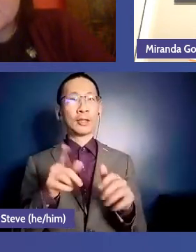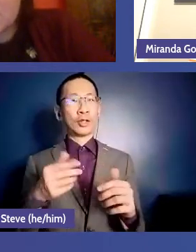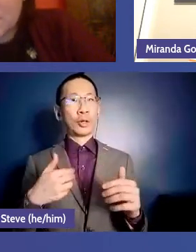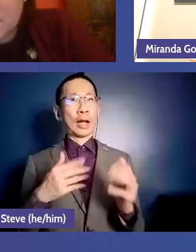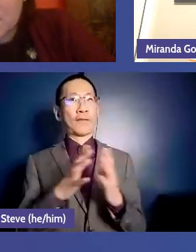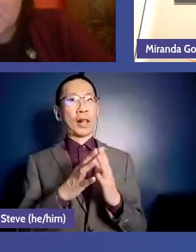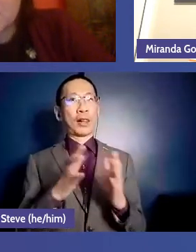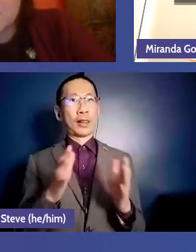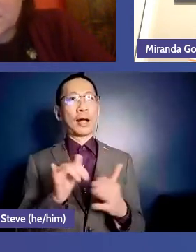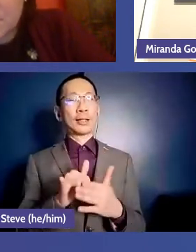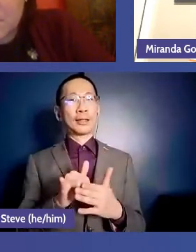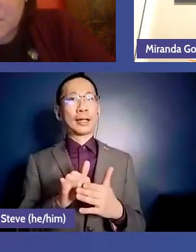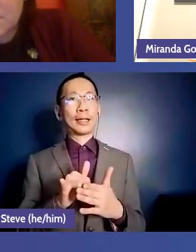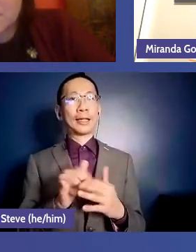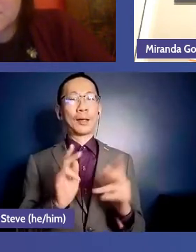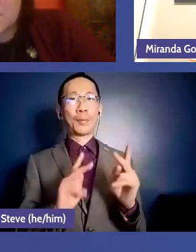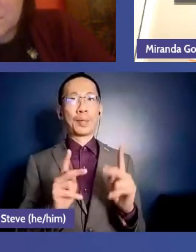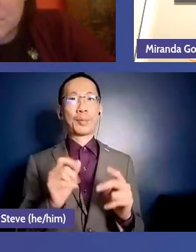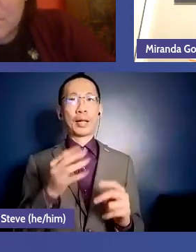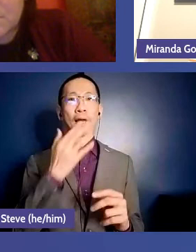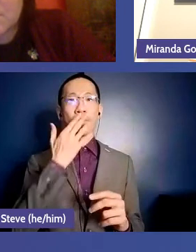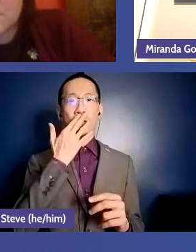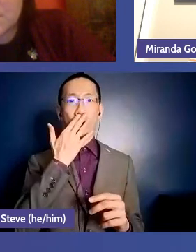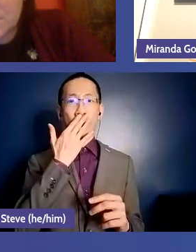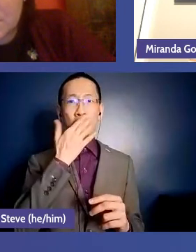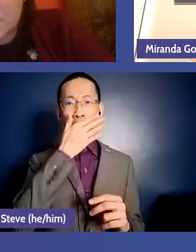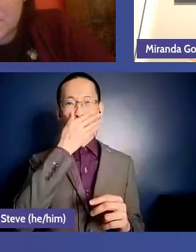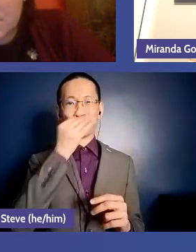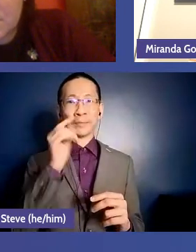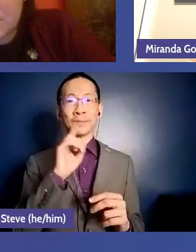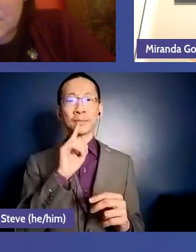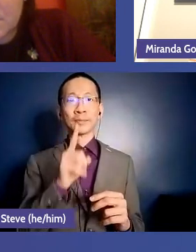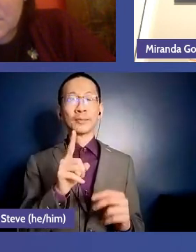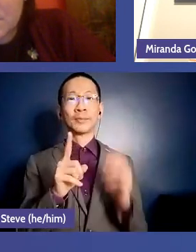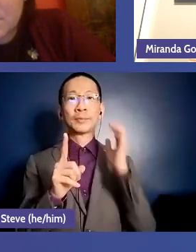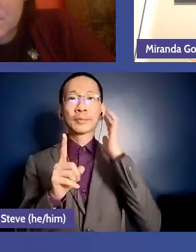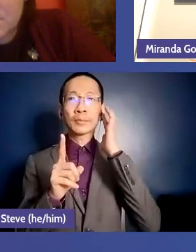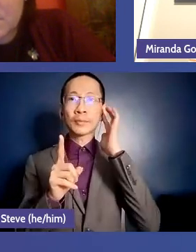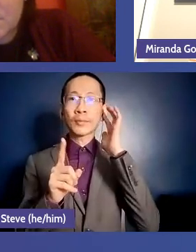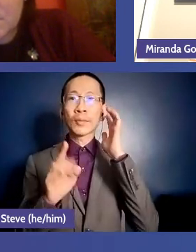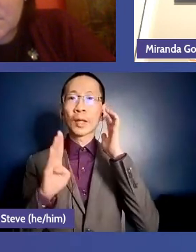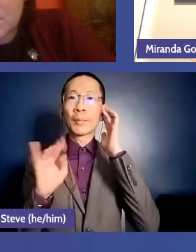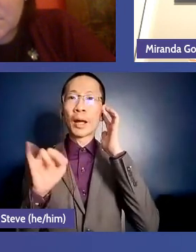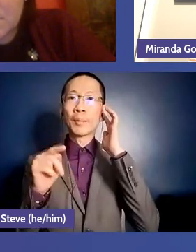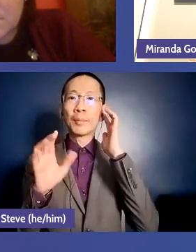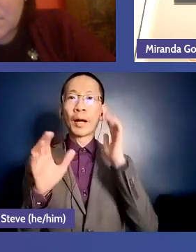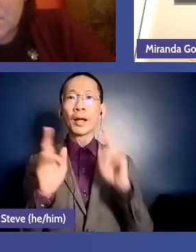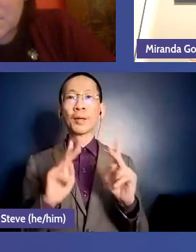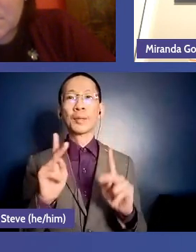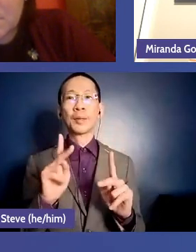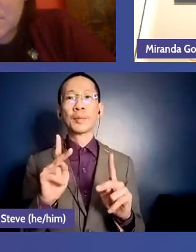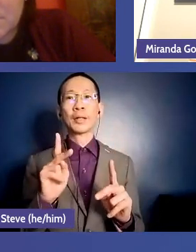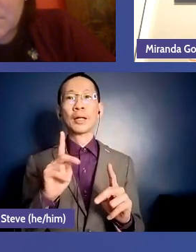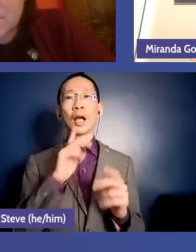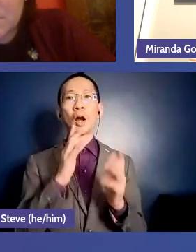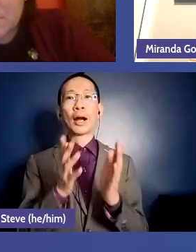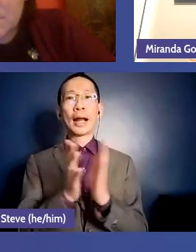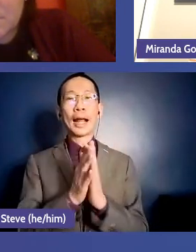that people of color are, BIPOC people, individuals are asked